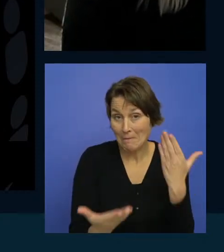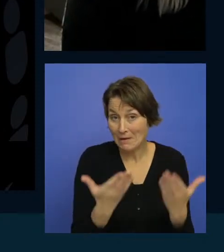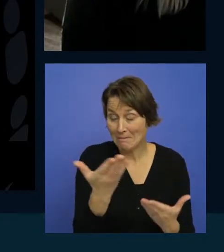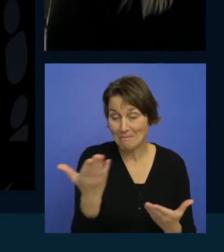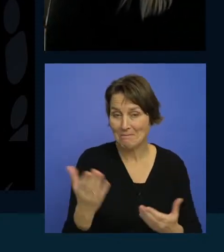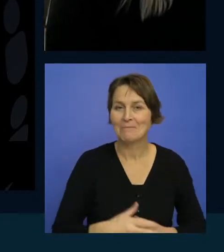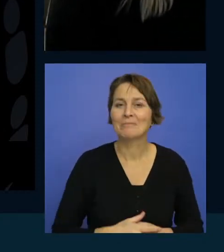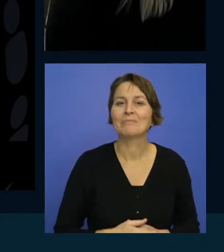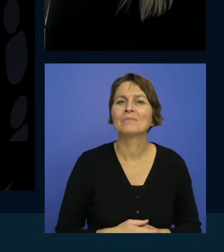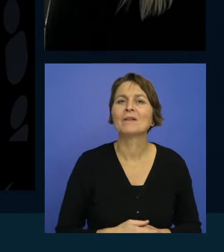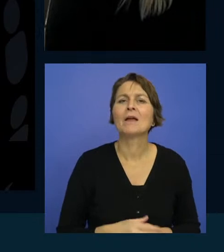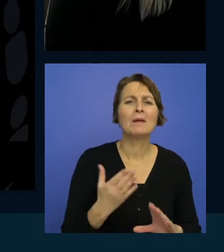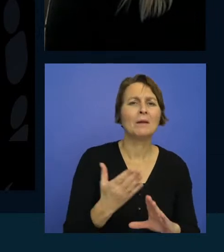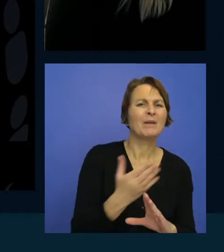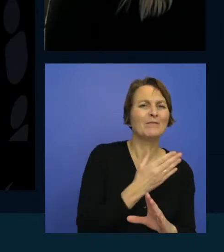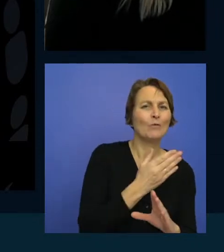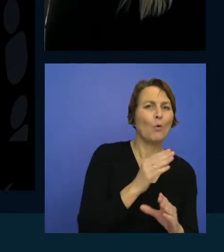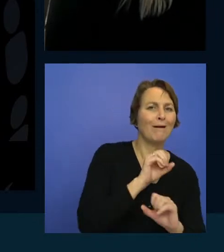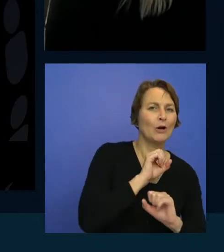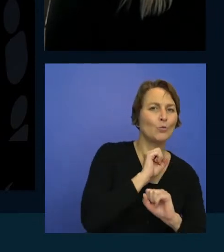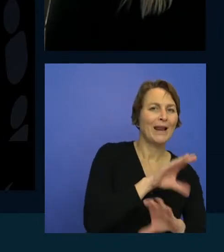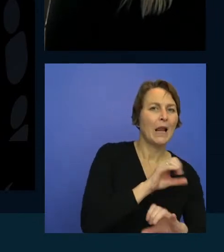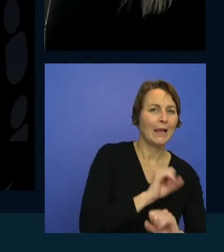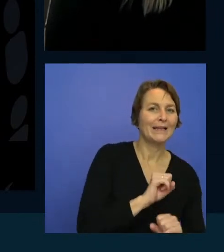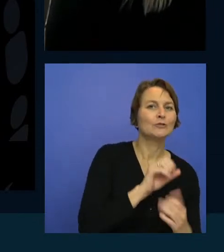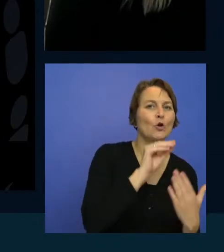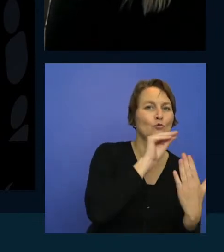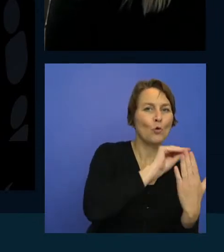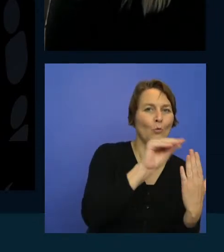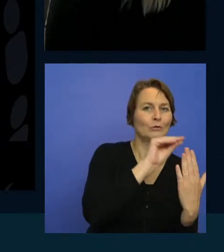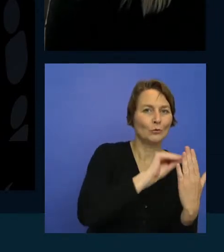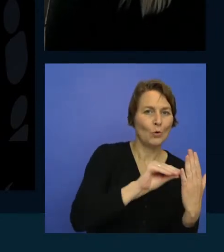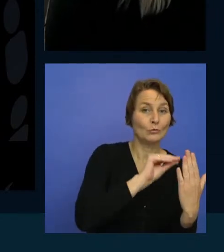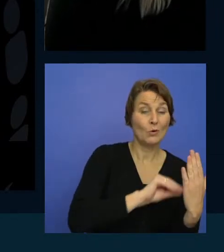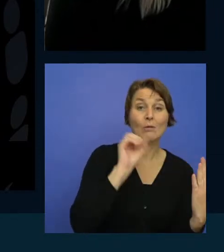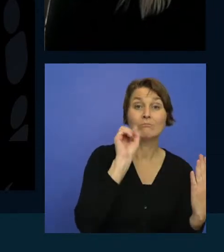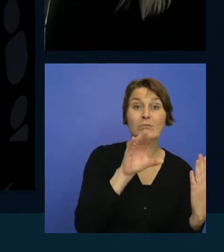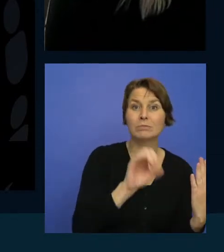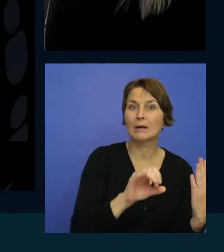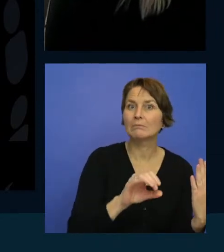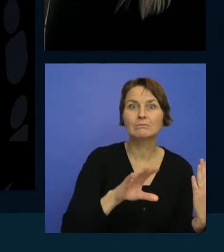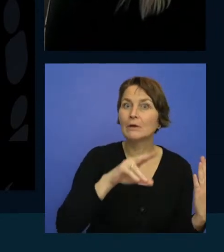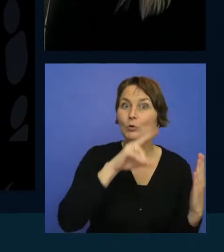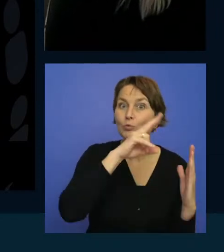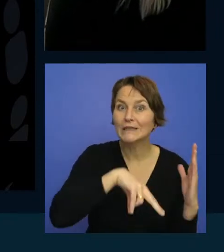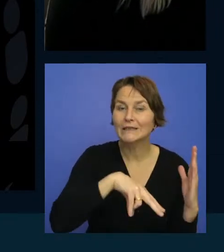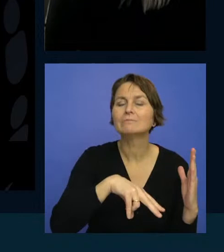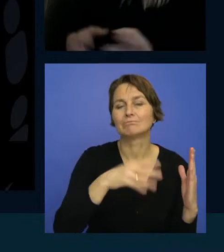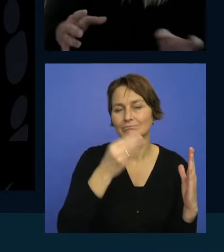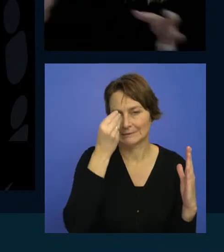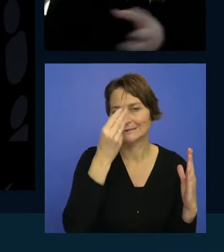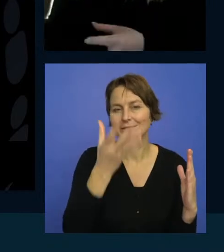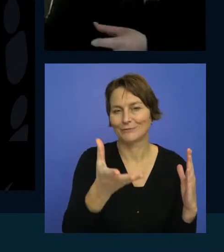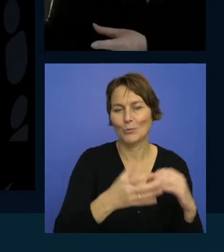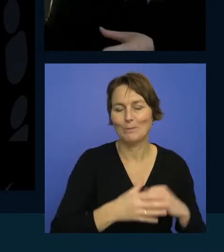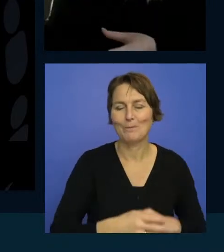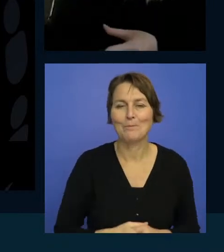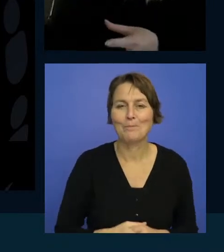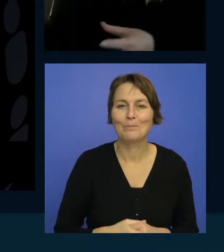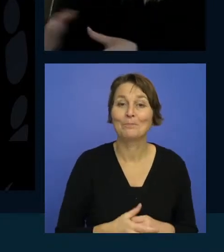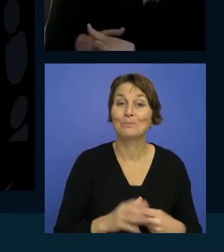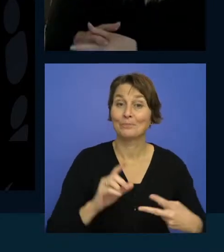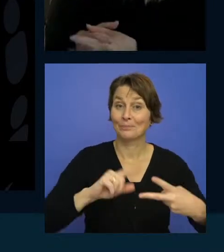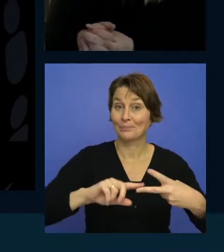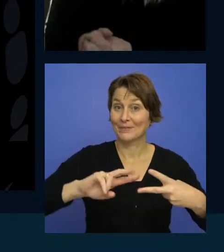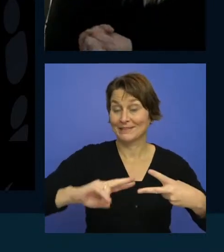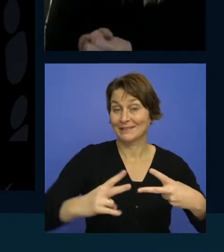read all of the release notes that keeps popping up these days. So that will be the first part. And then the second part is